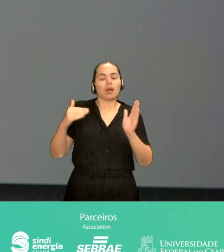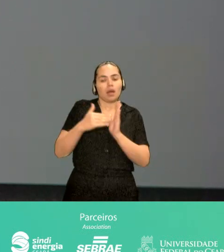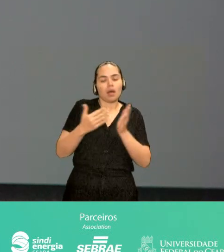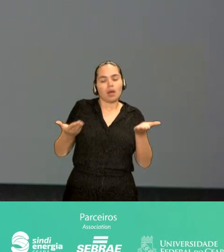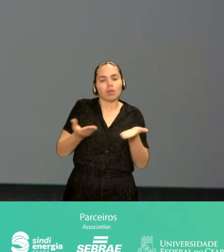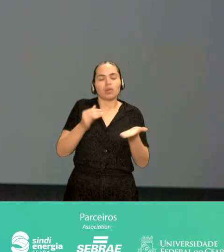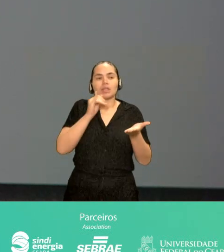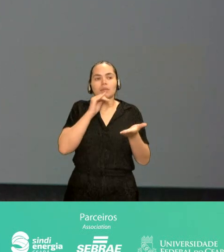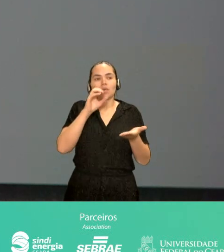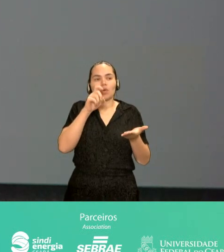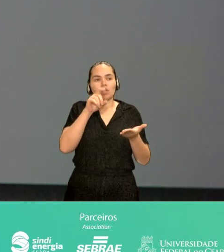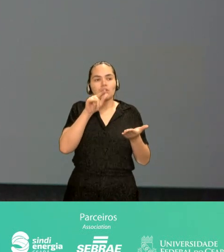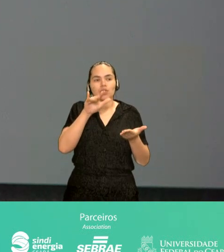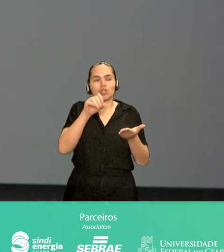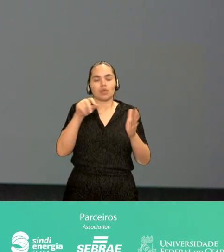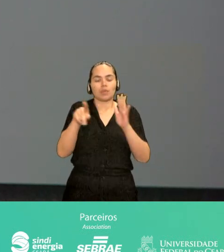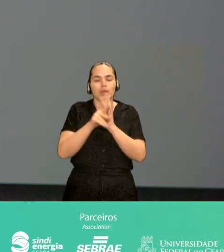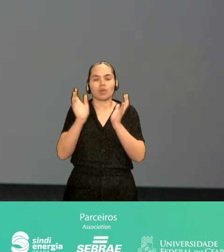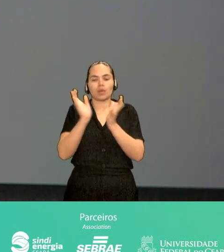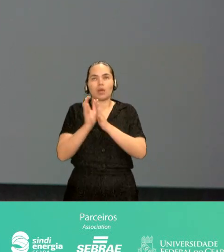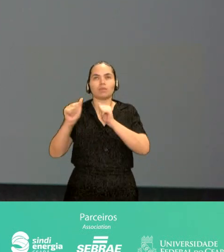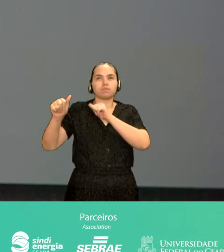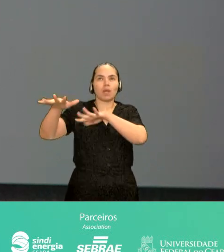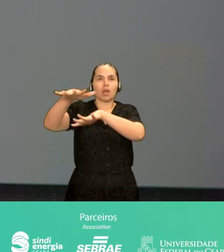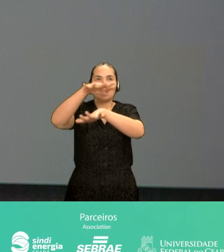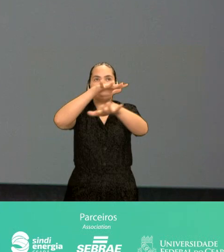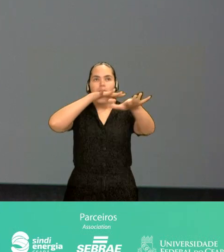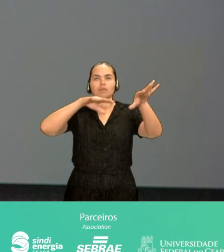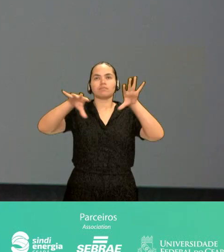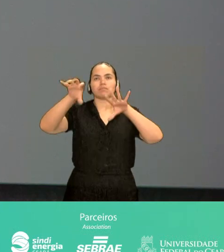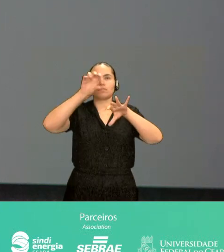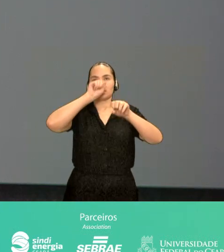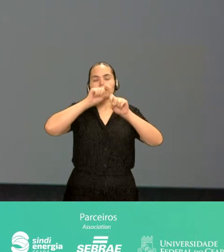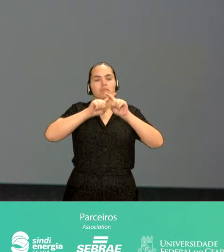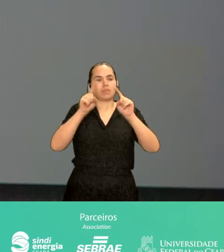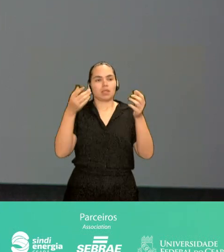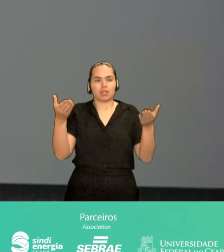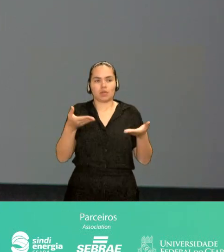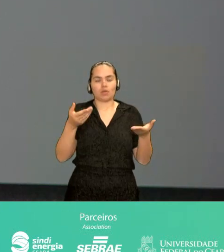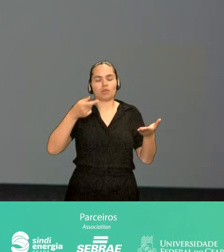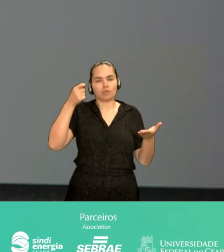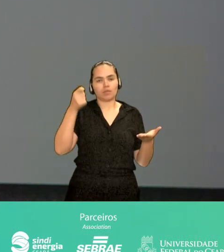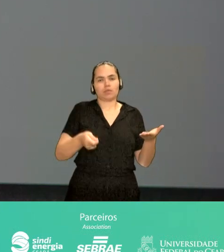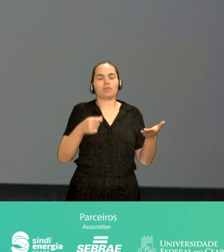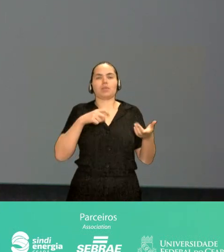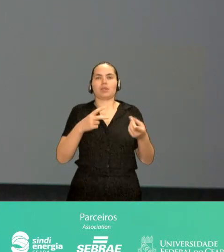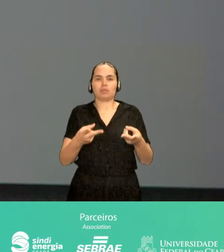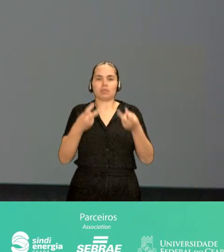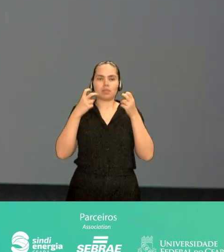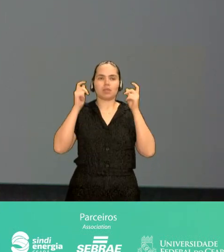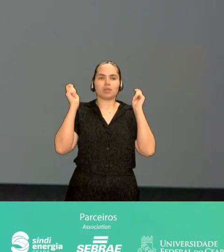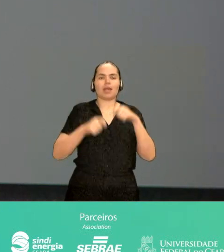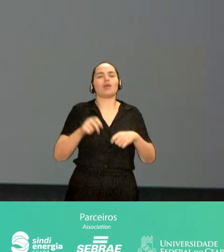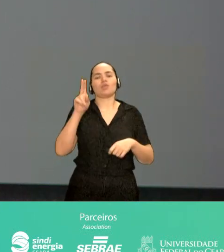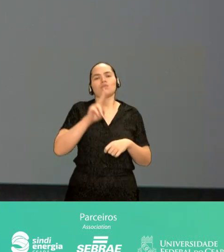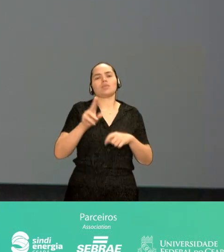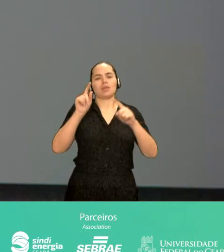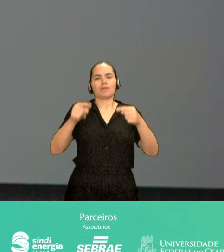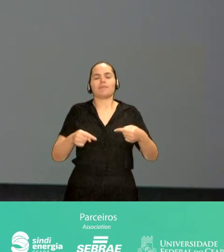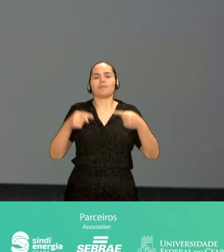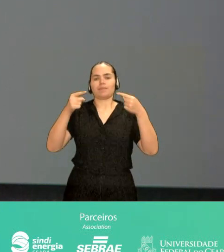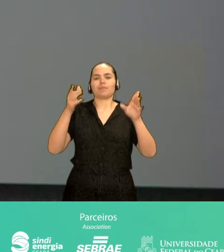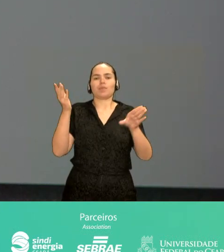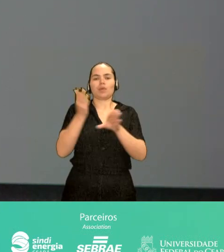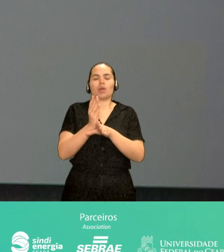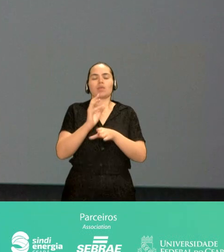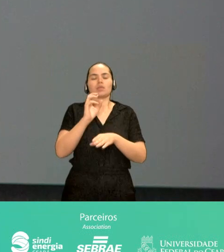electrolyze processes have been released in the atmosphere. But and during the pandemic, oxygen value has